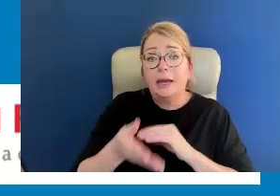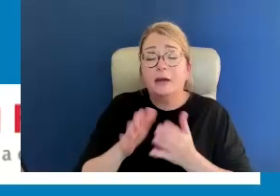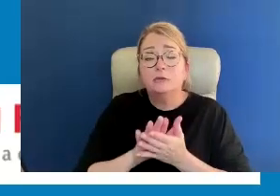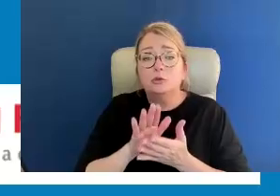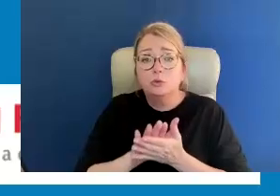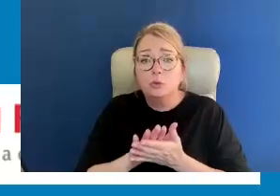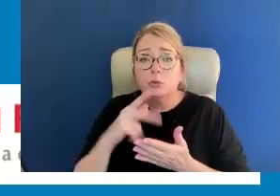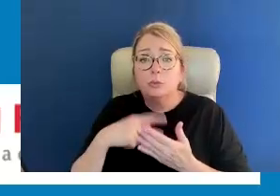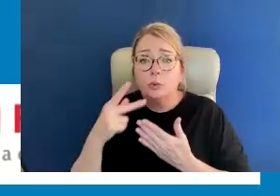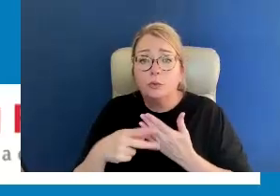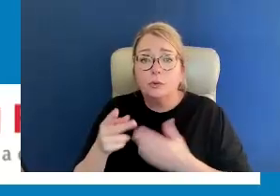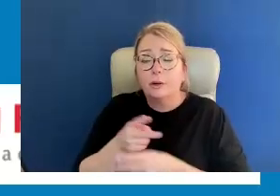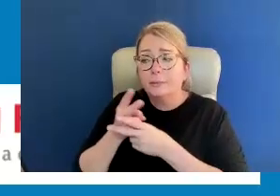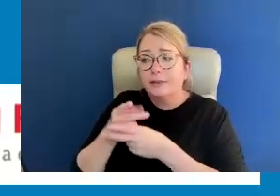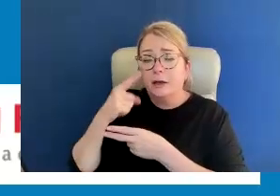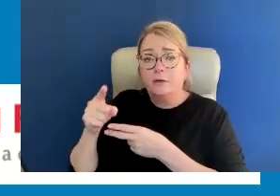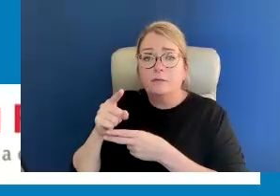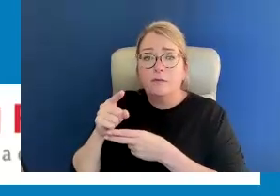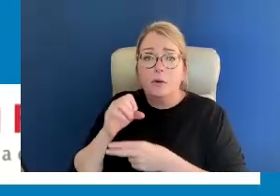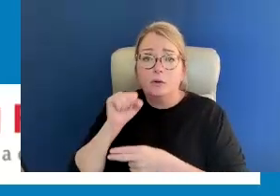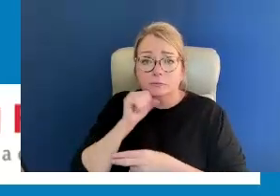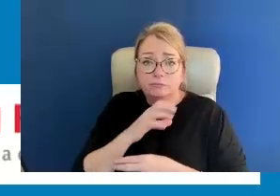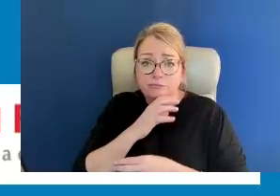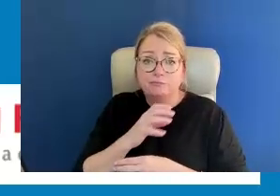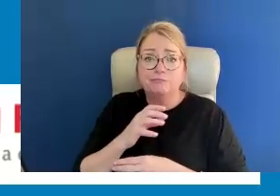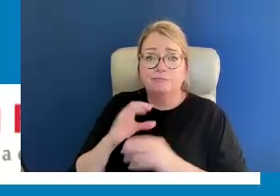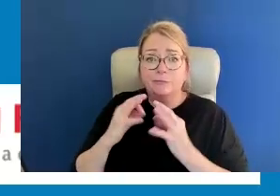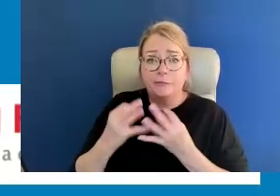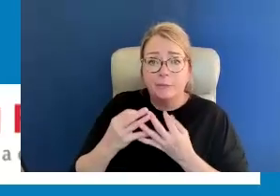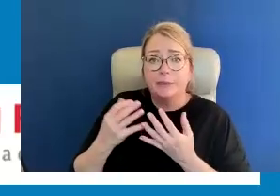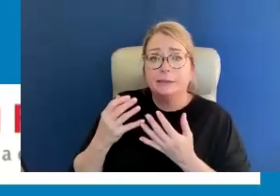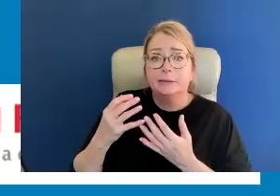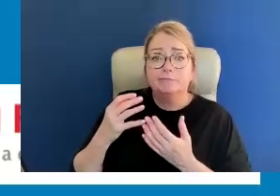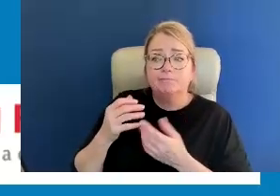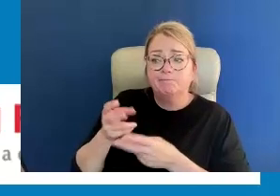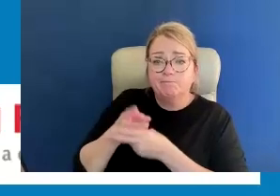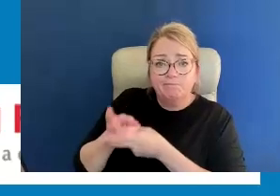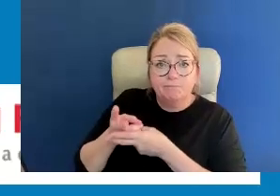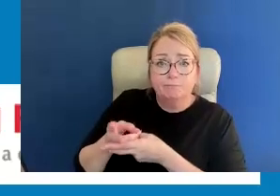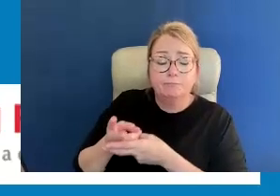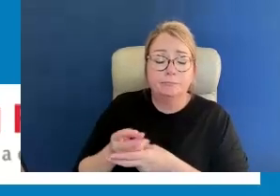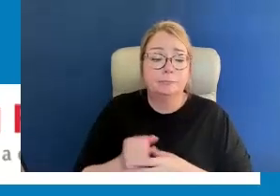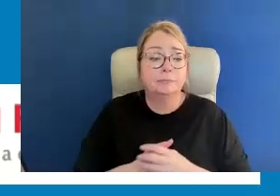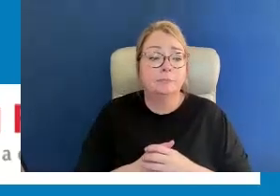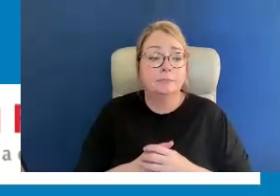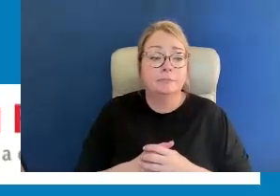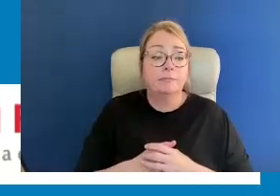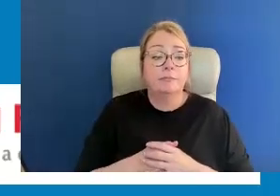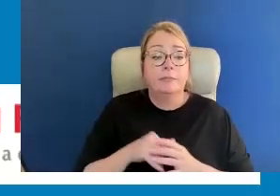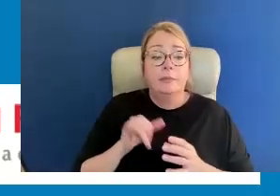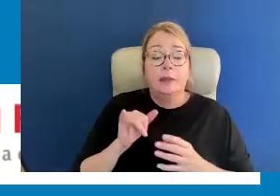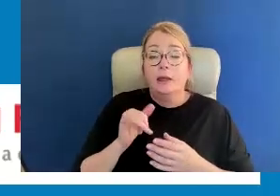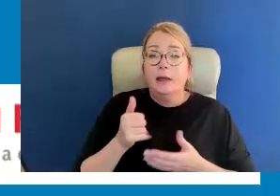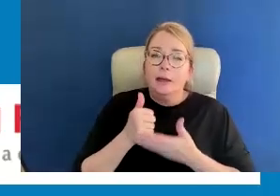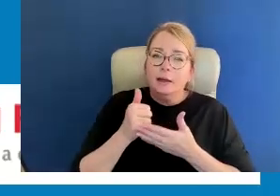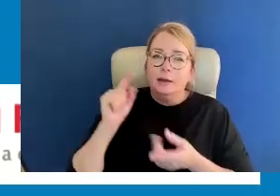for an elderly or disabled dependent. This lets you work and also focus knowing your loved ones are cared for. This helps reduce the stress